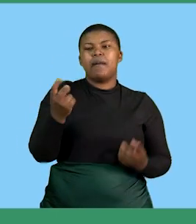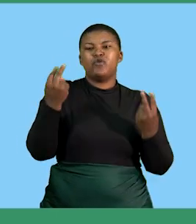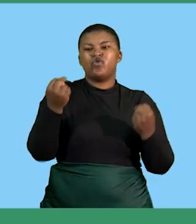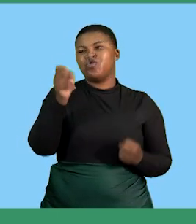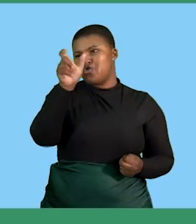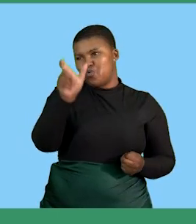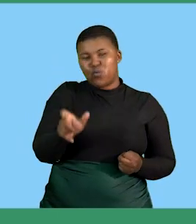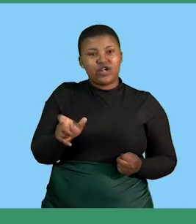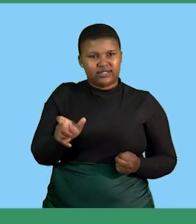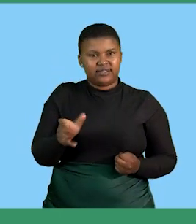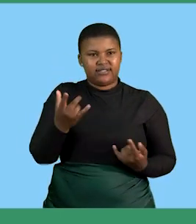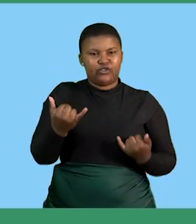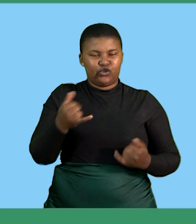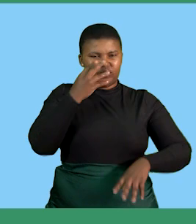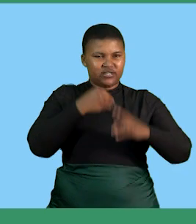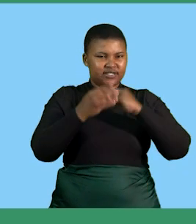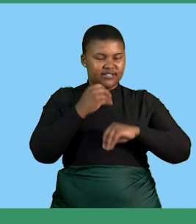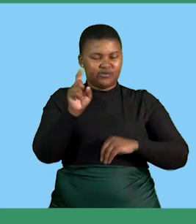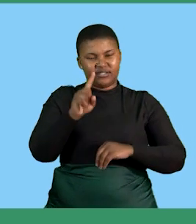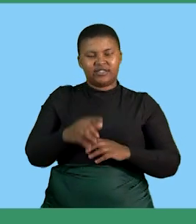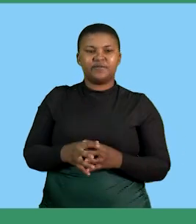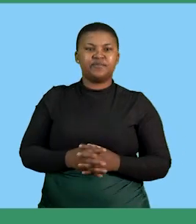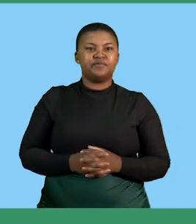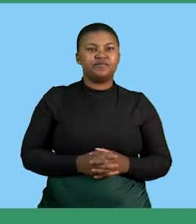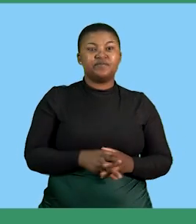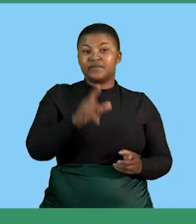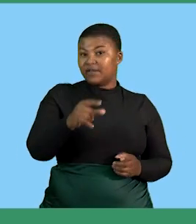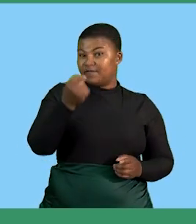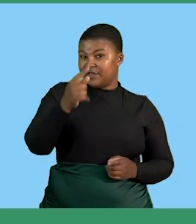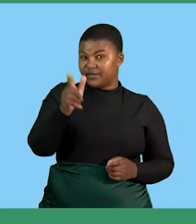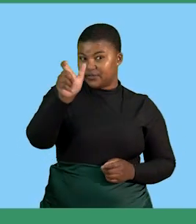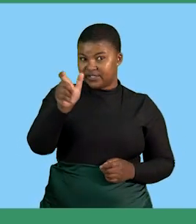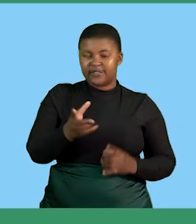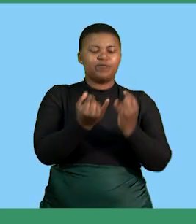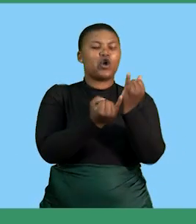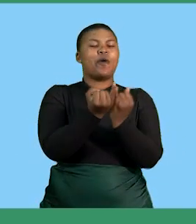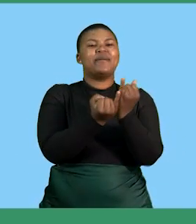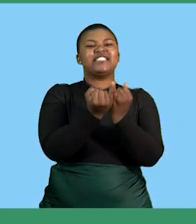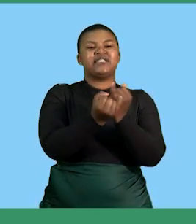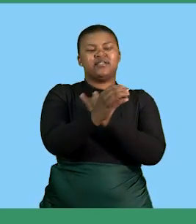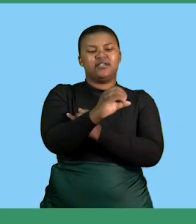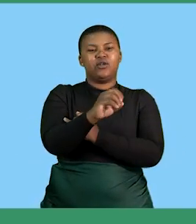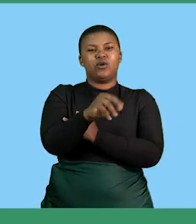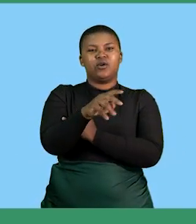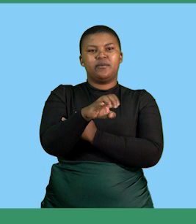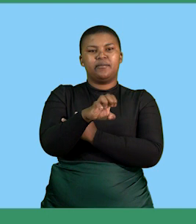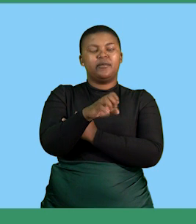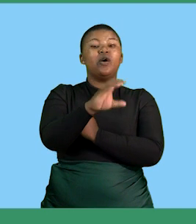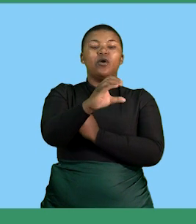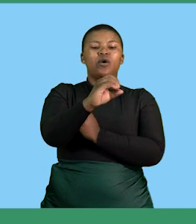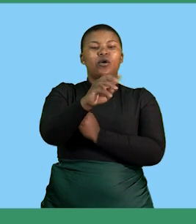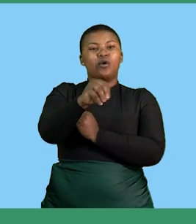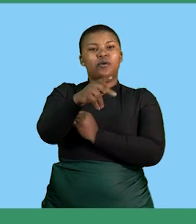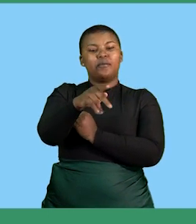new words in today's lesson. The first being competitors. So remember, competitors will be